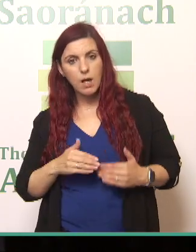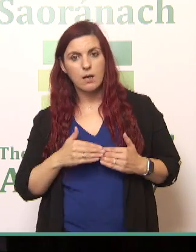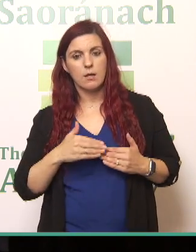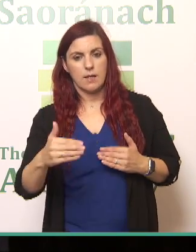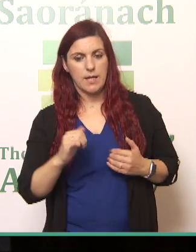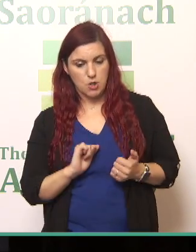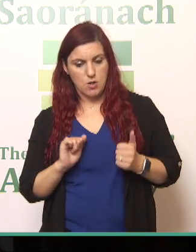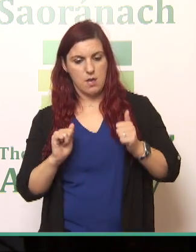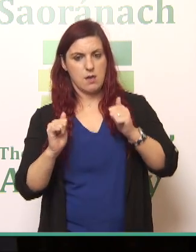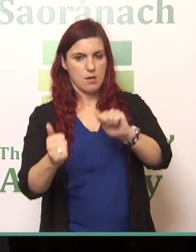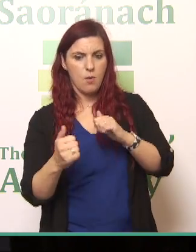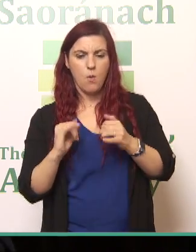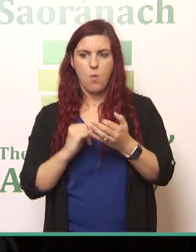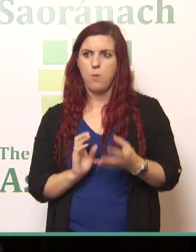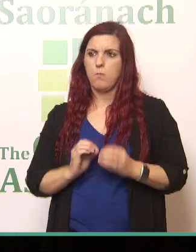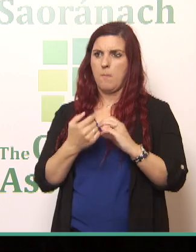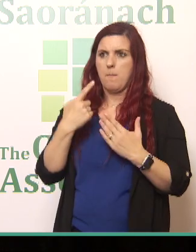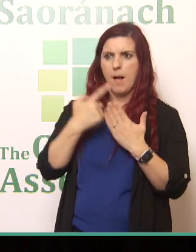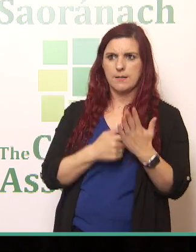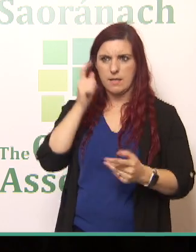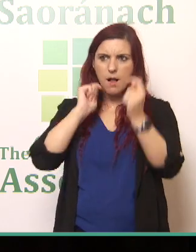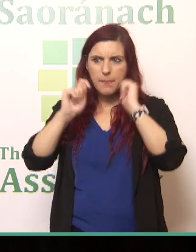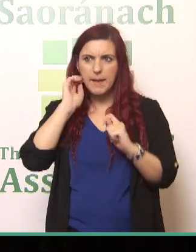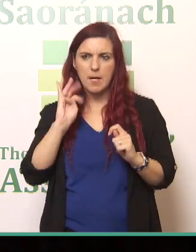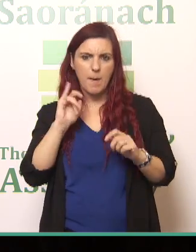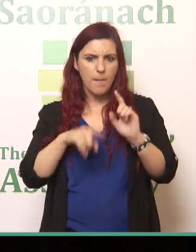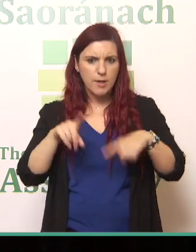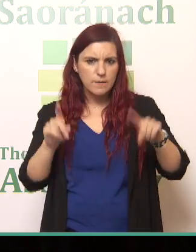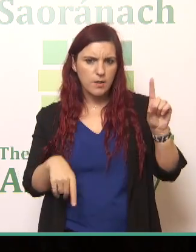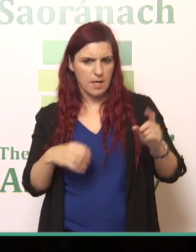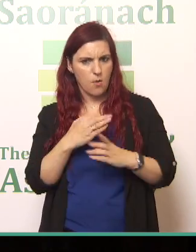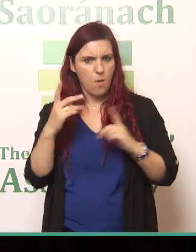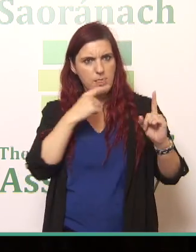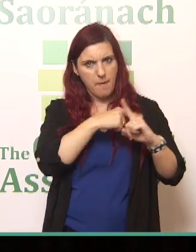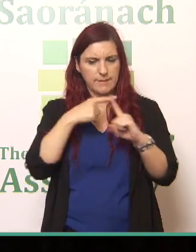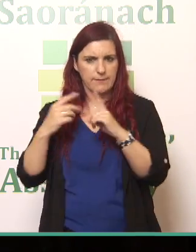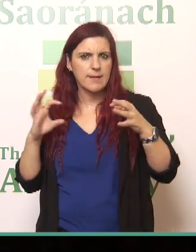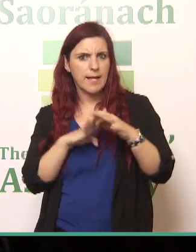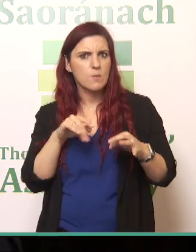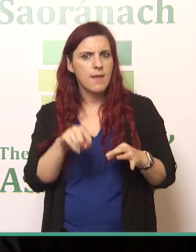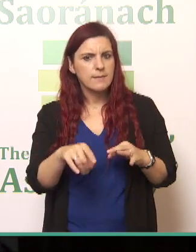the policy makers are incorporating our biodiversity and all the